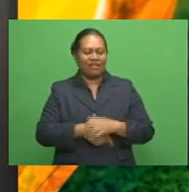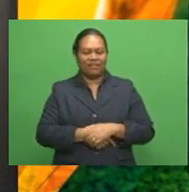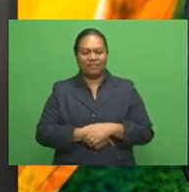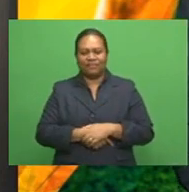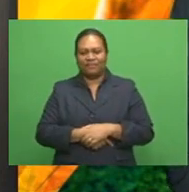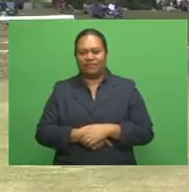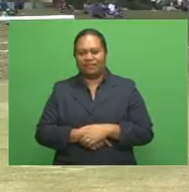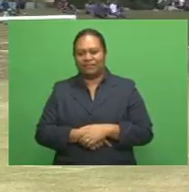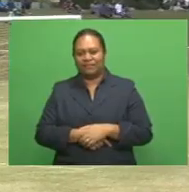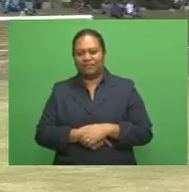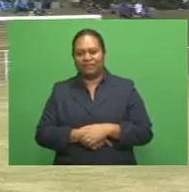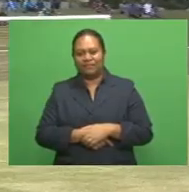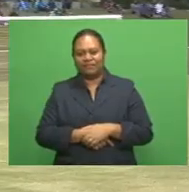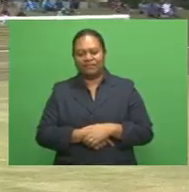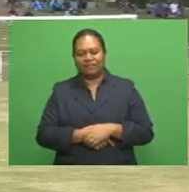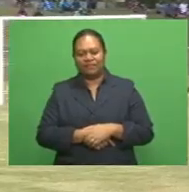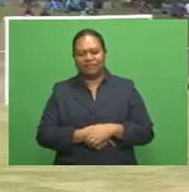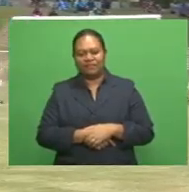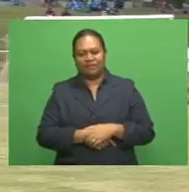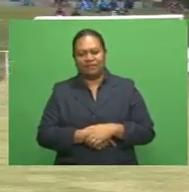more.